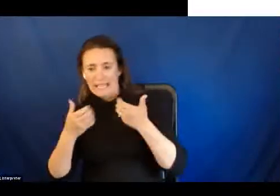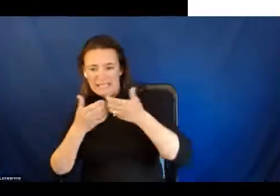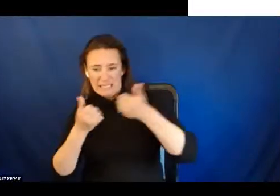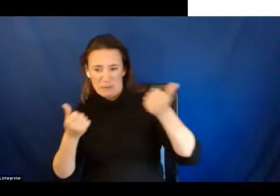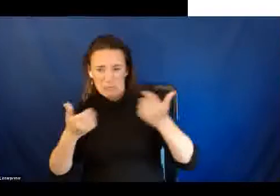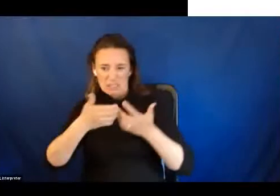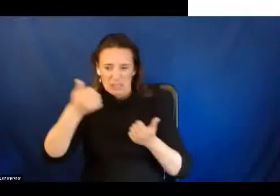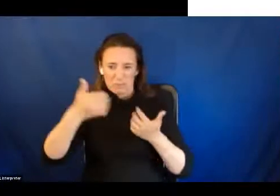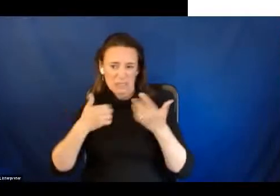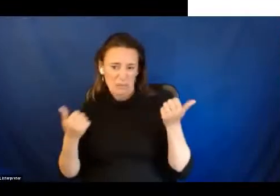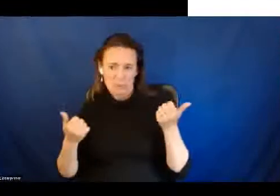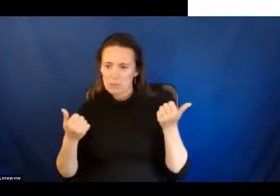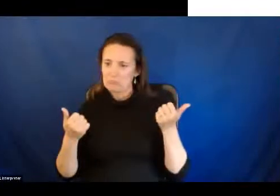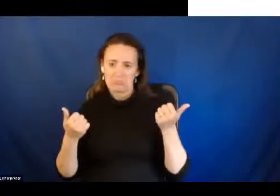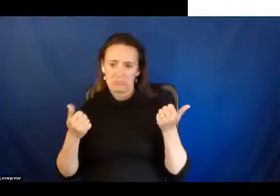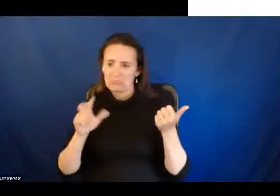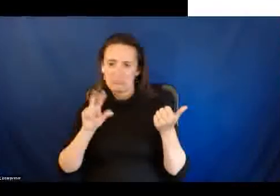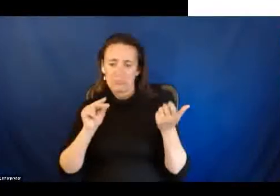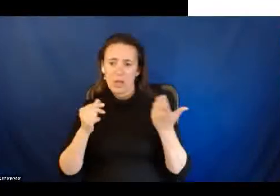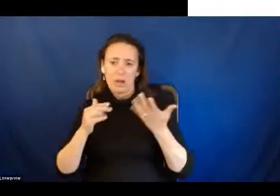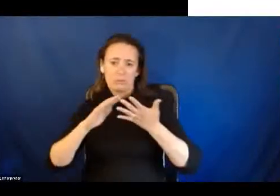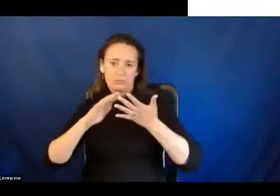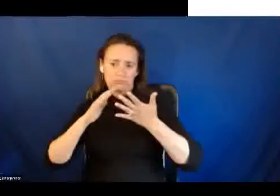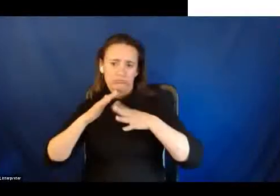the impacts that they have together.